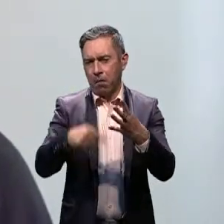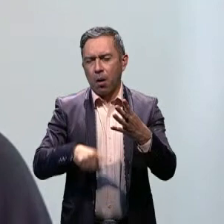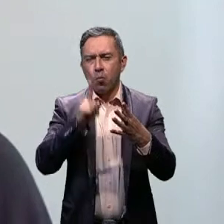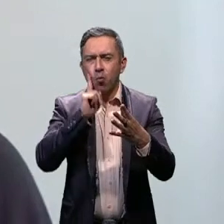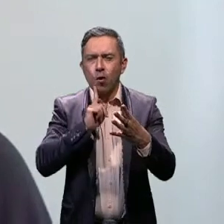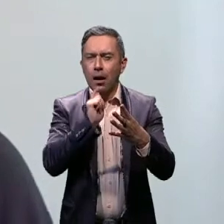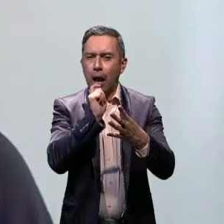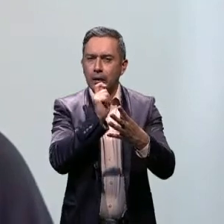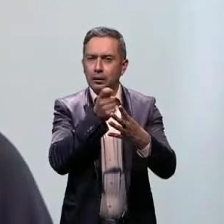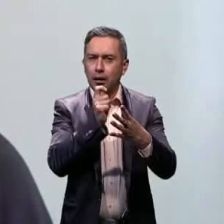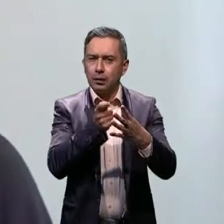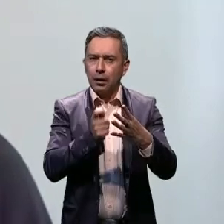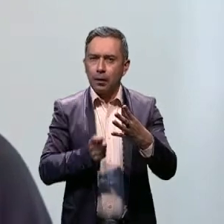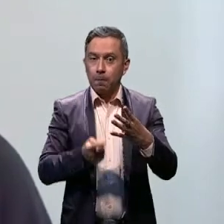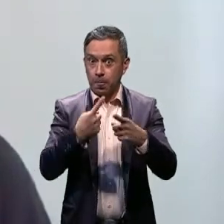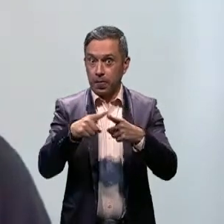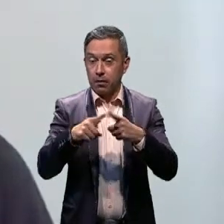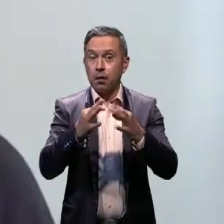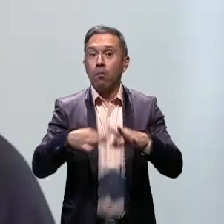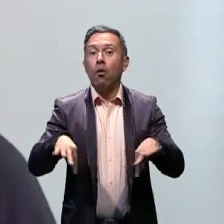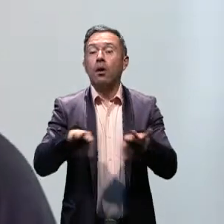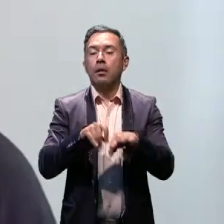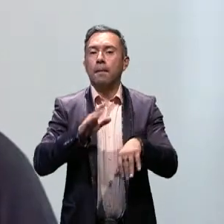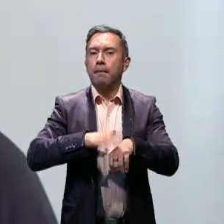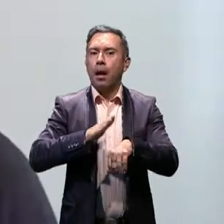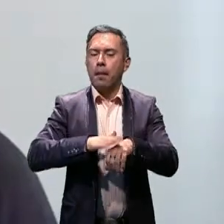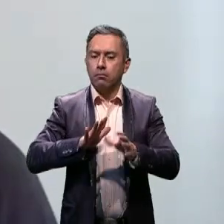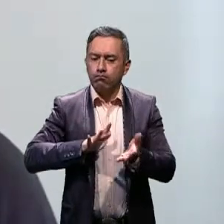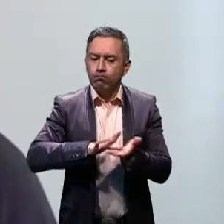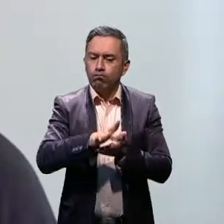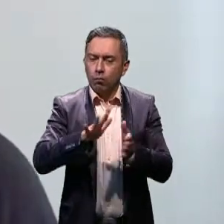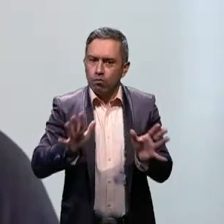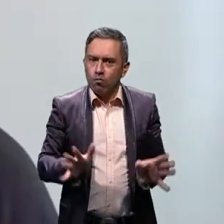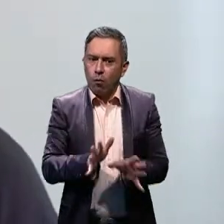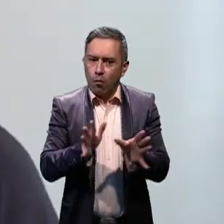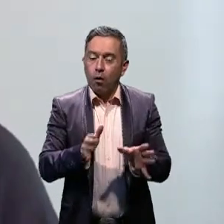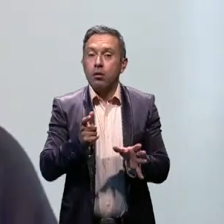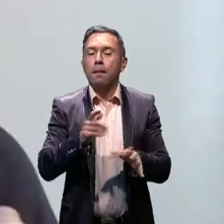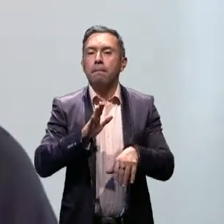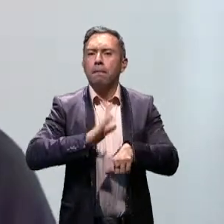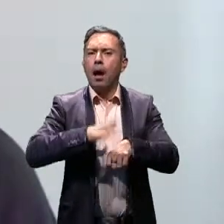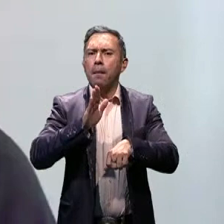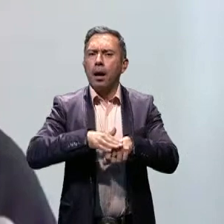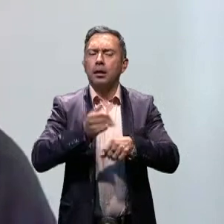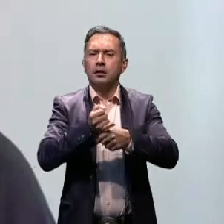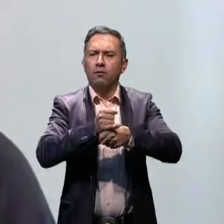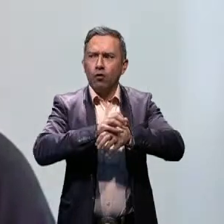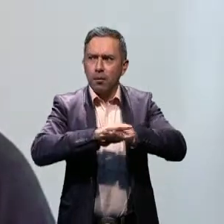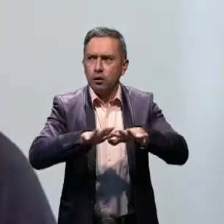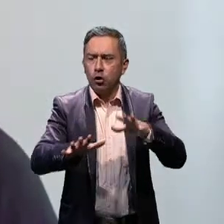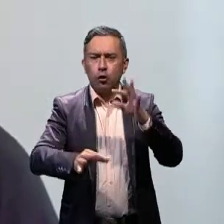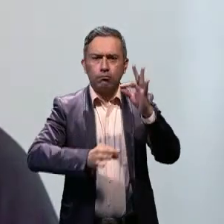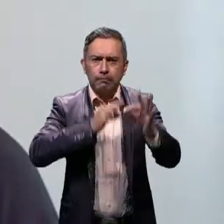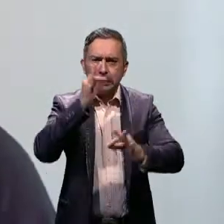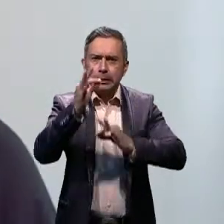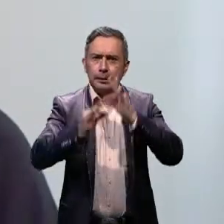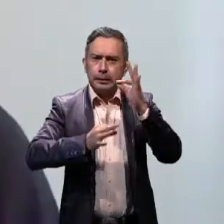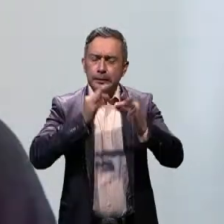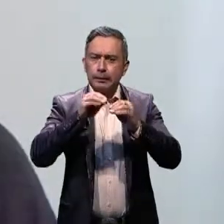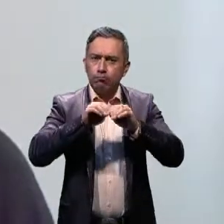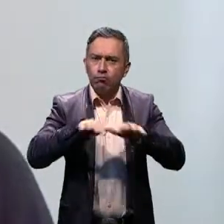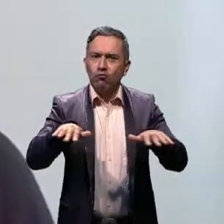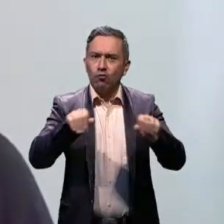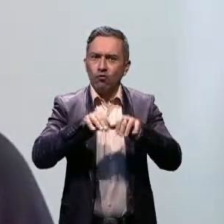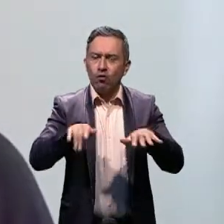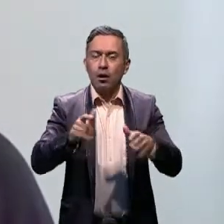very important to begin to foster both the generation of information of this